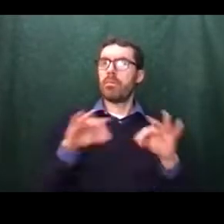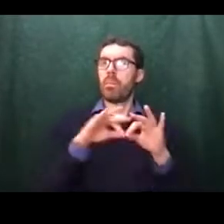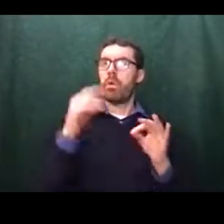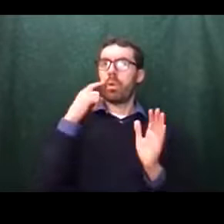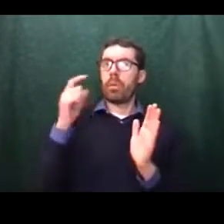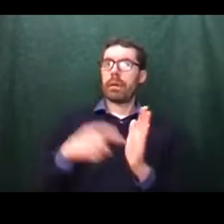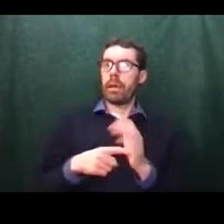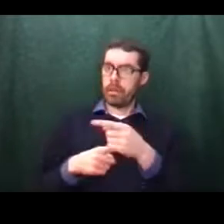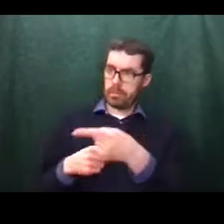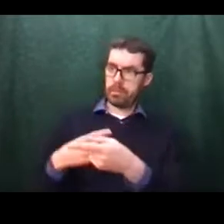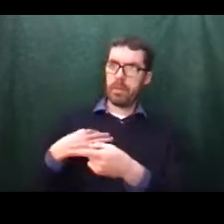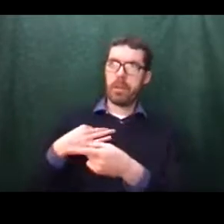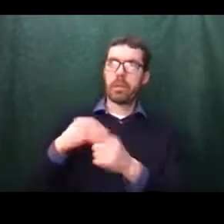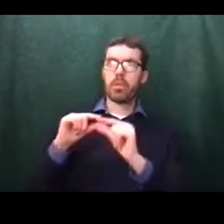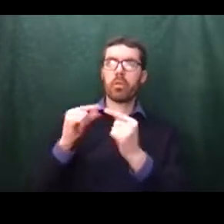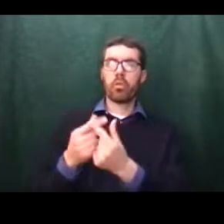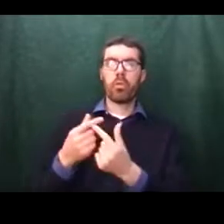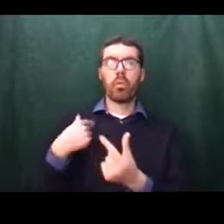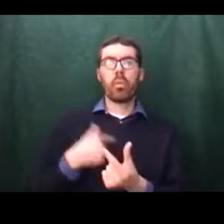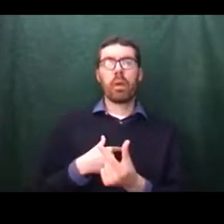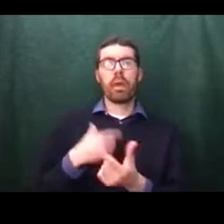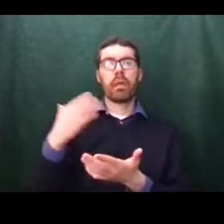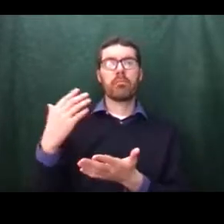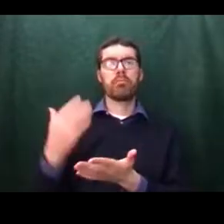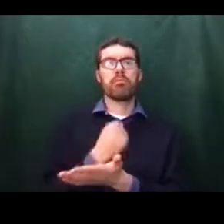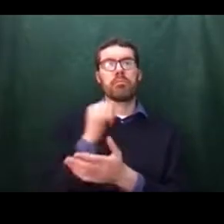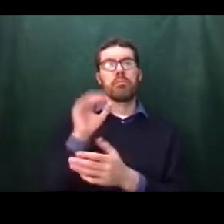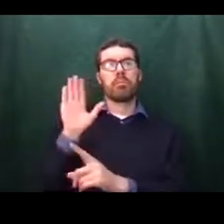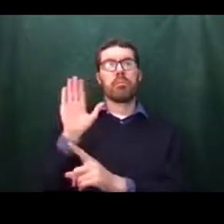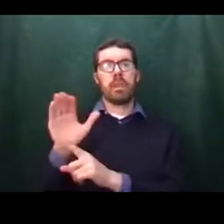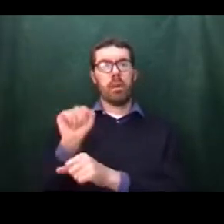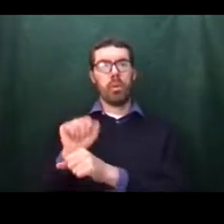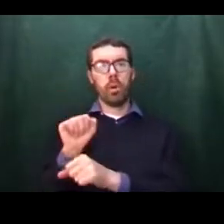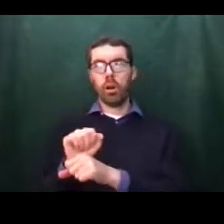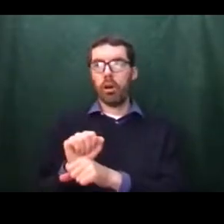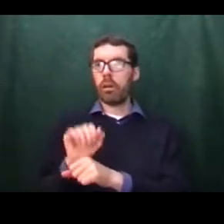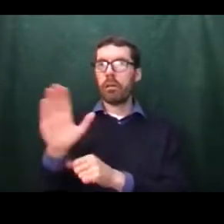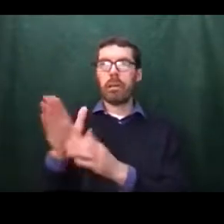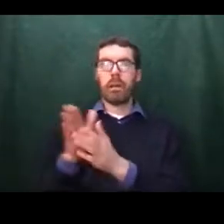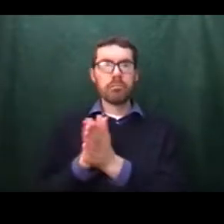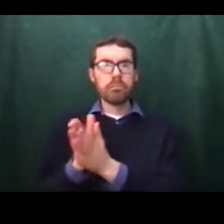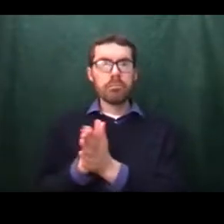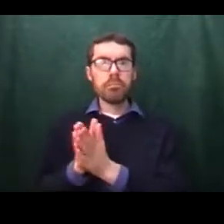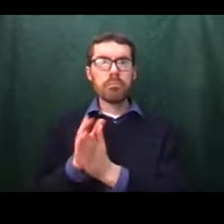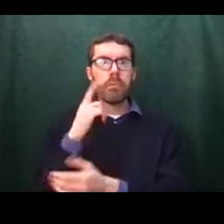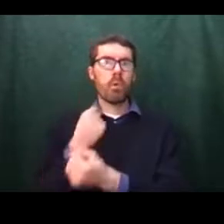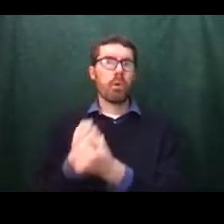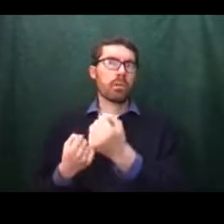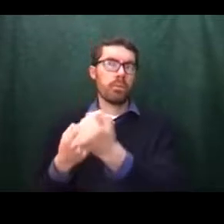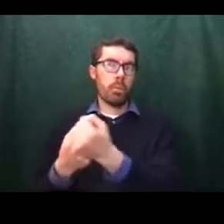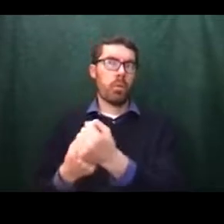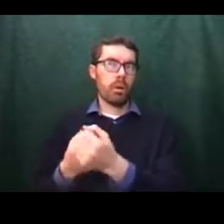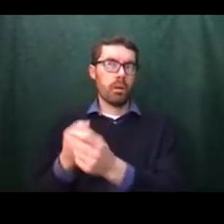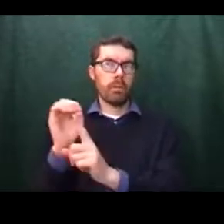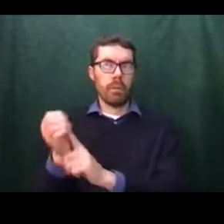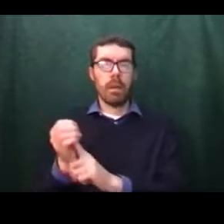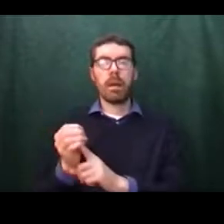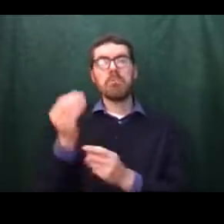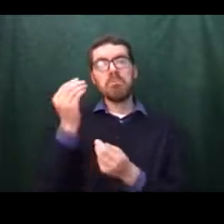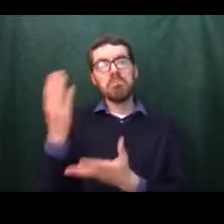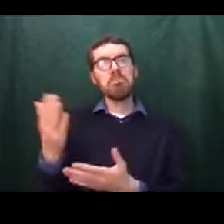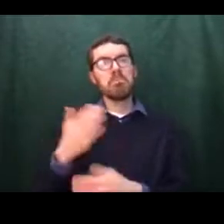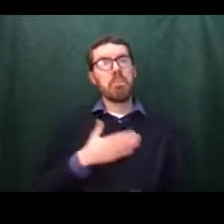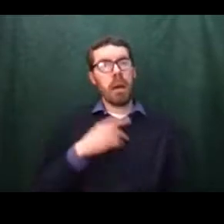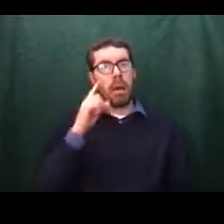volunteer group, and we can benefit from the work that they're doing, the passion that they have. So I want you to know that my eyes and ears